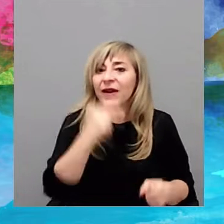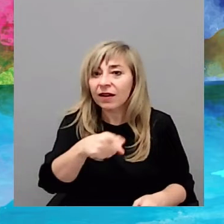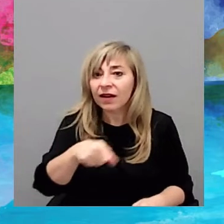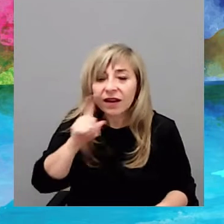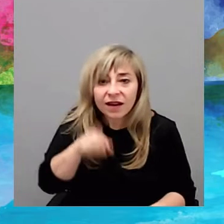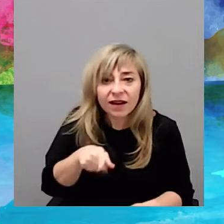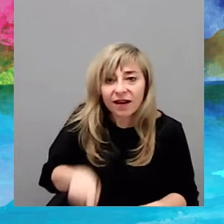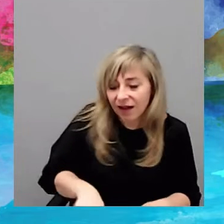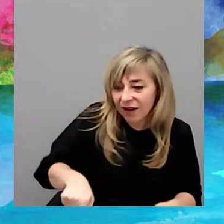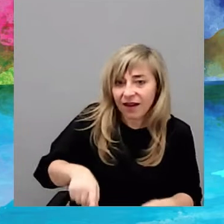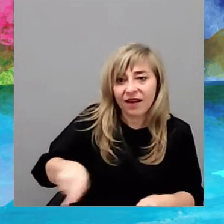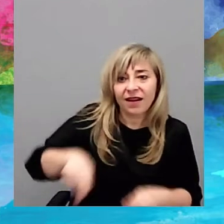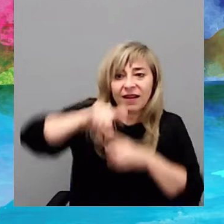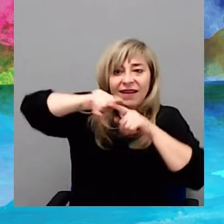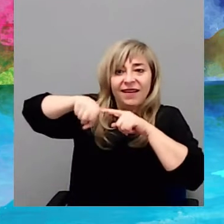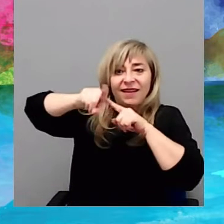the computer.